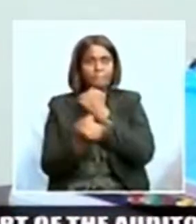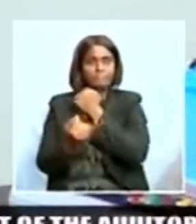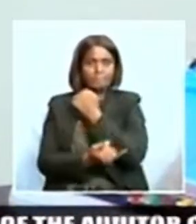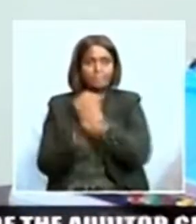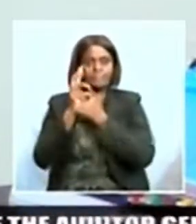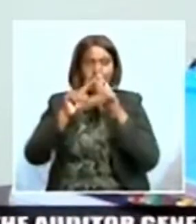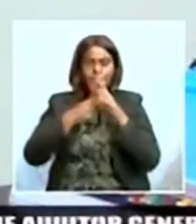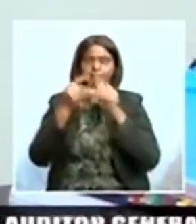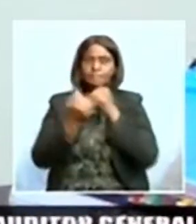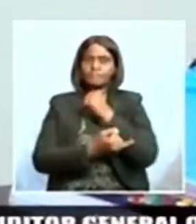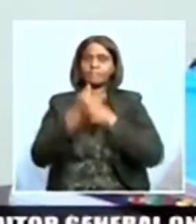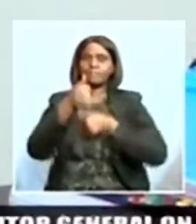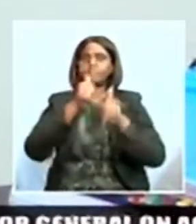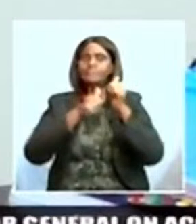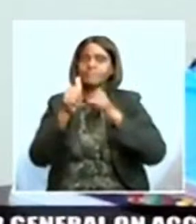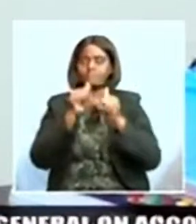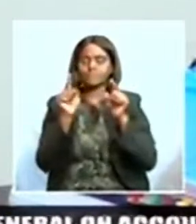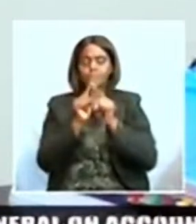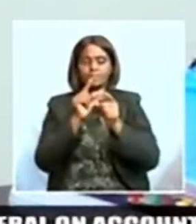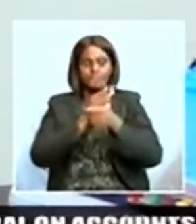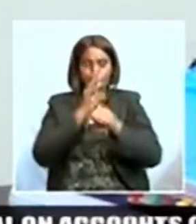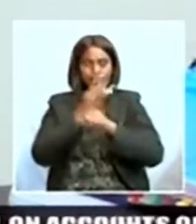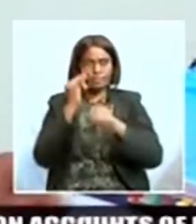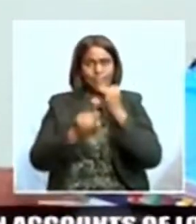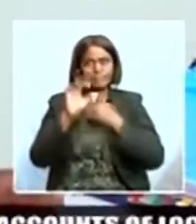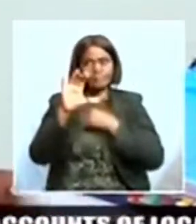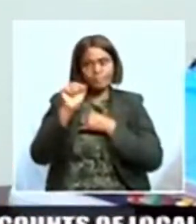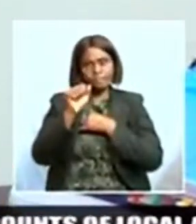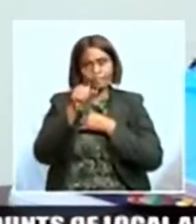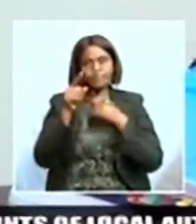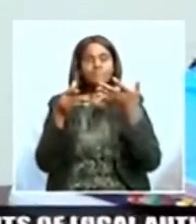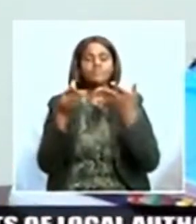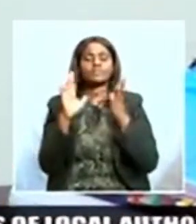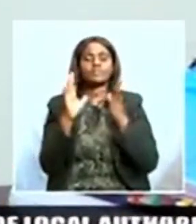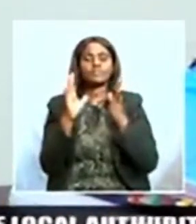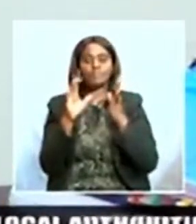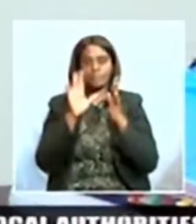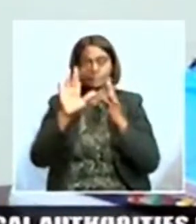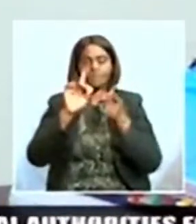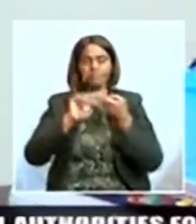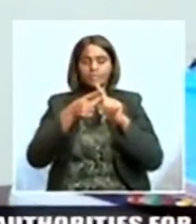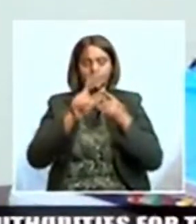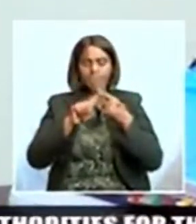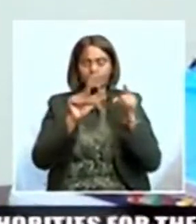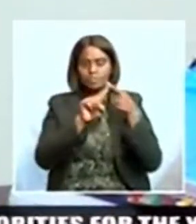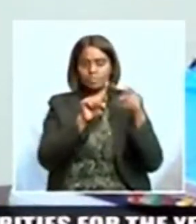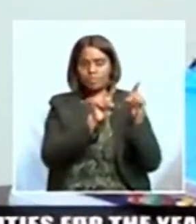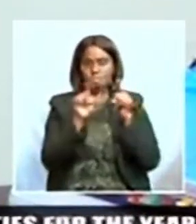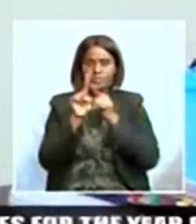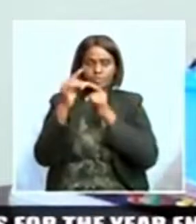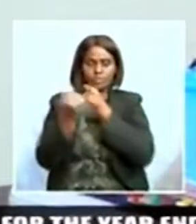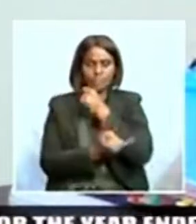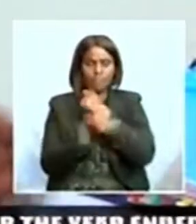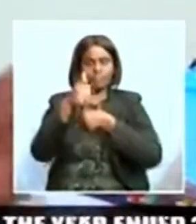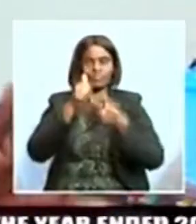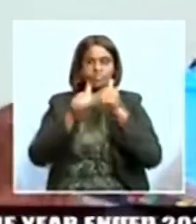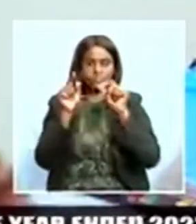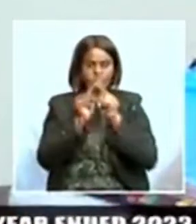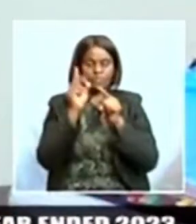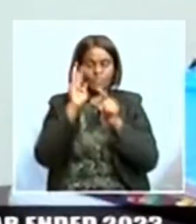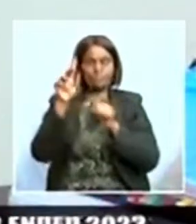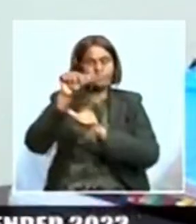You introduce yourself, CS, and you allow your colleagues to also introduce themselves, and then we'll